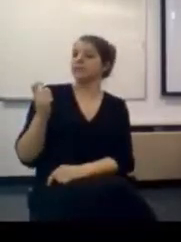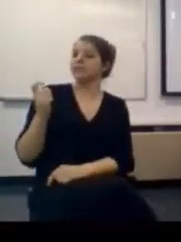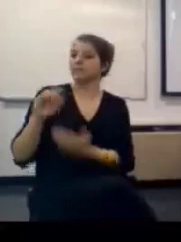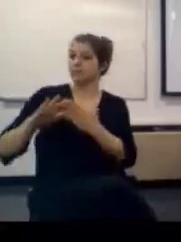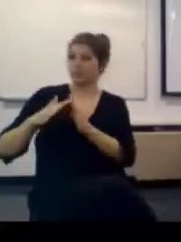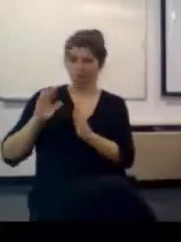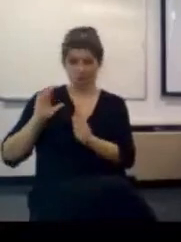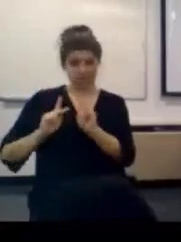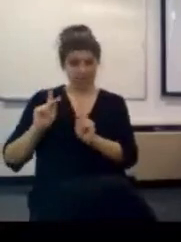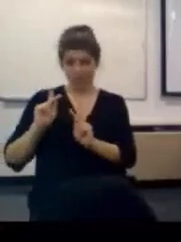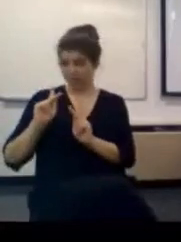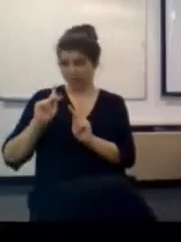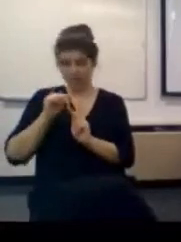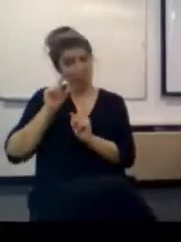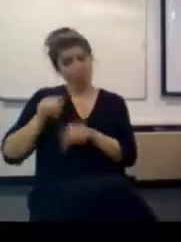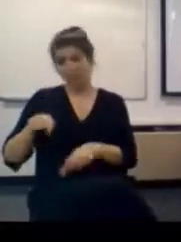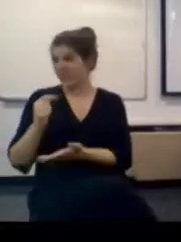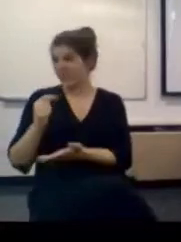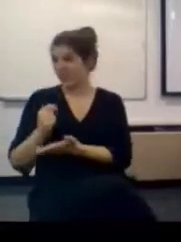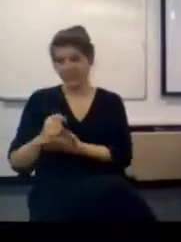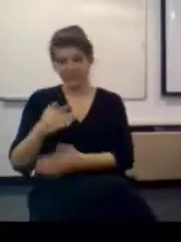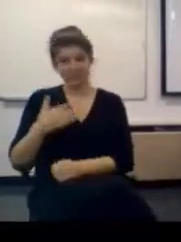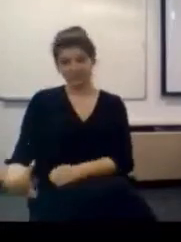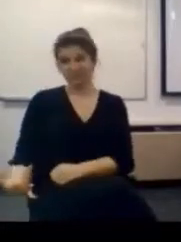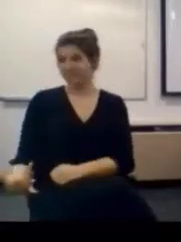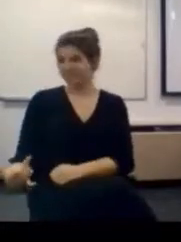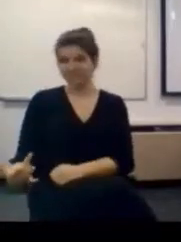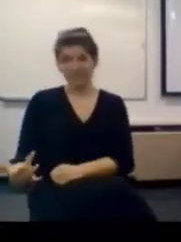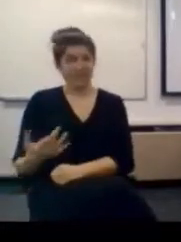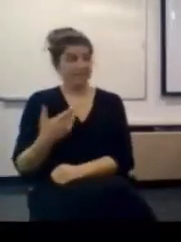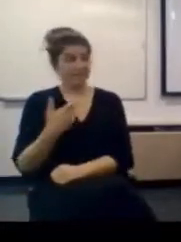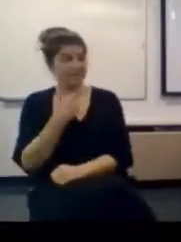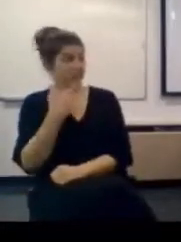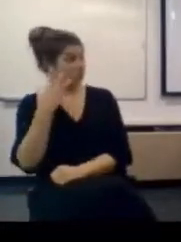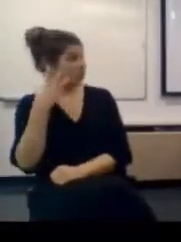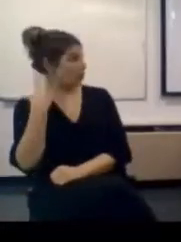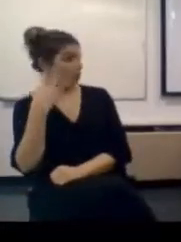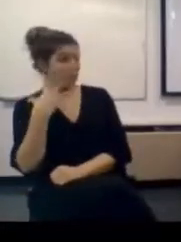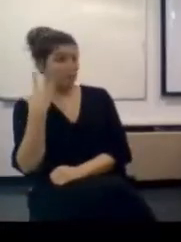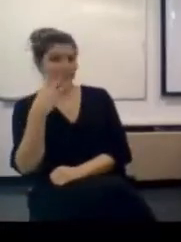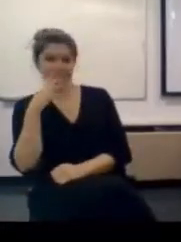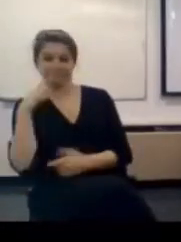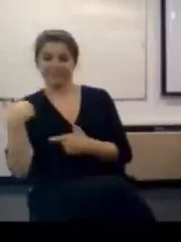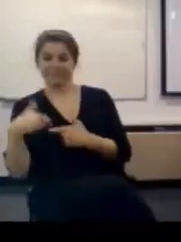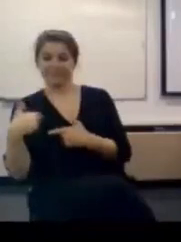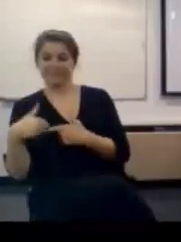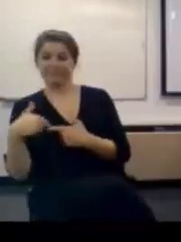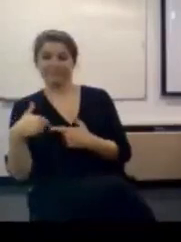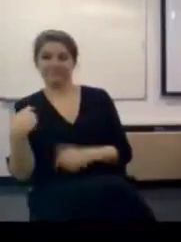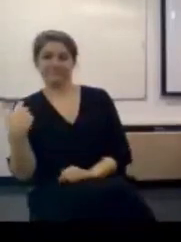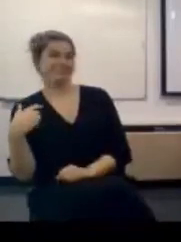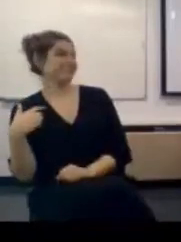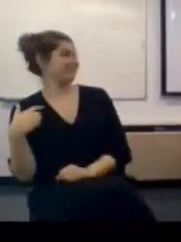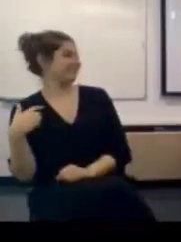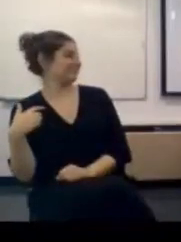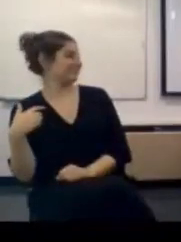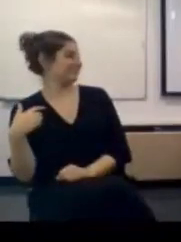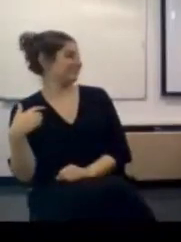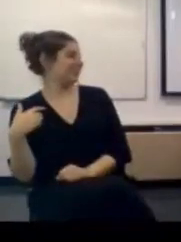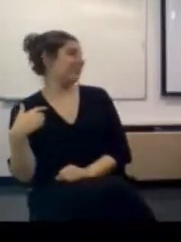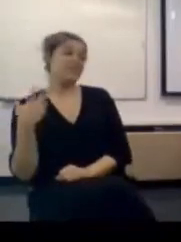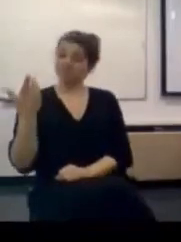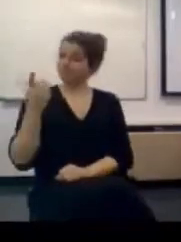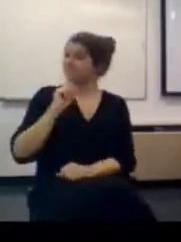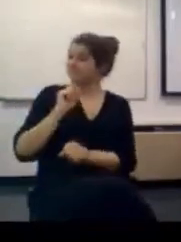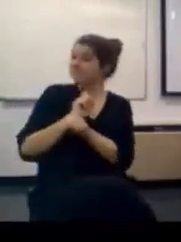know, right? That, you know, our people don't go to therapy. Right? Like you said, que no soy loco, yo no necesito ningún doctor, yo soy